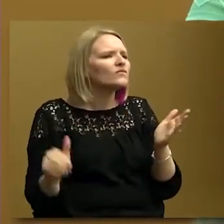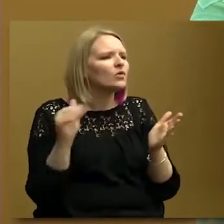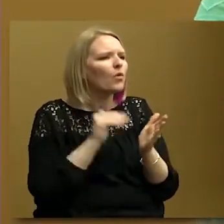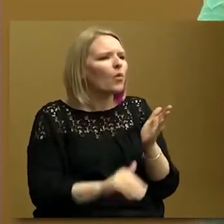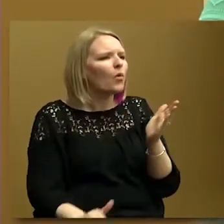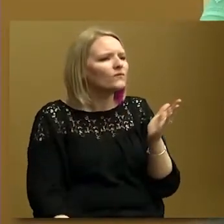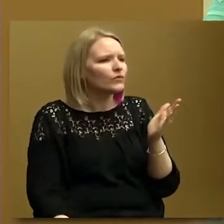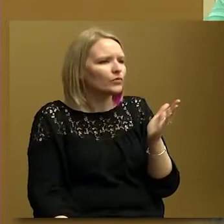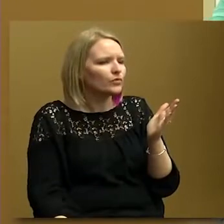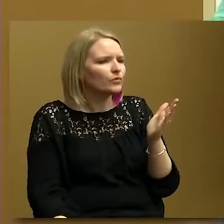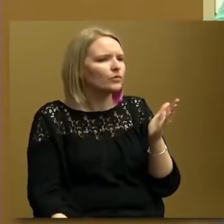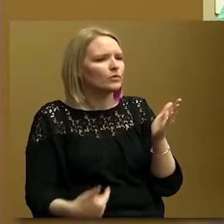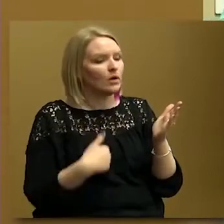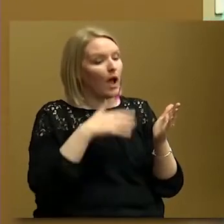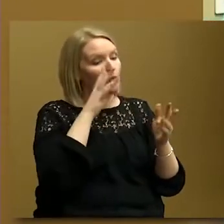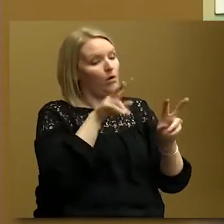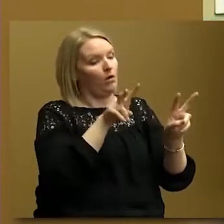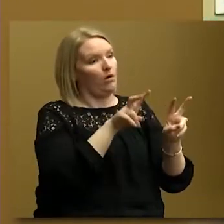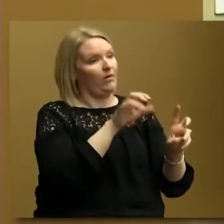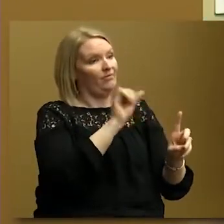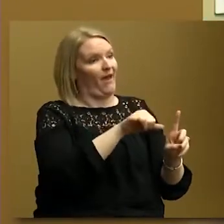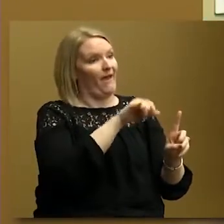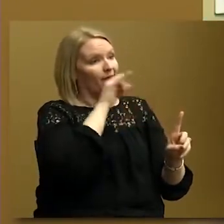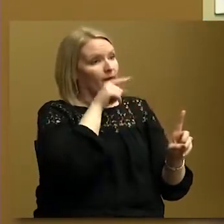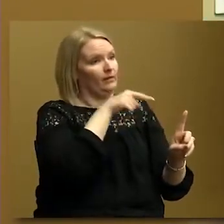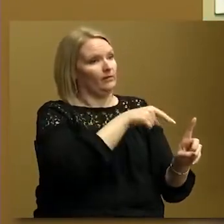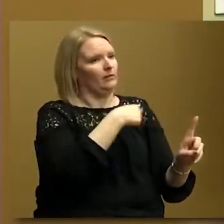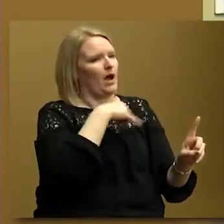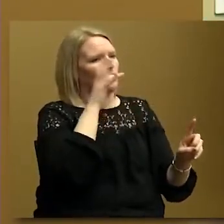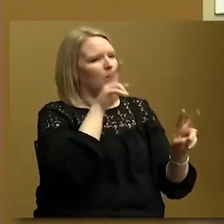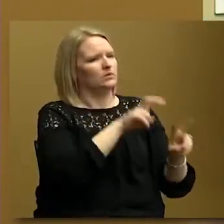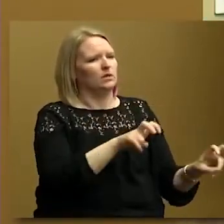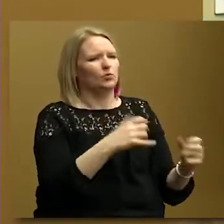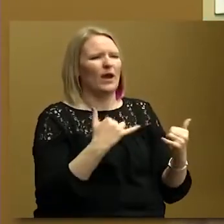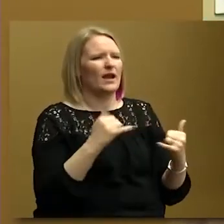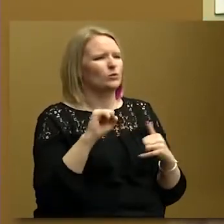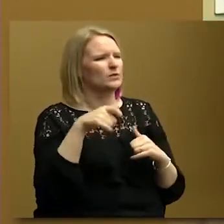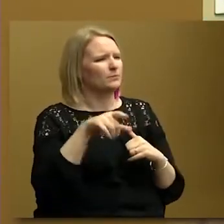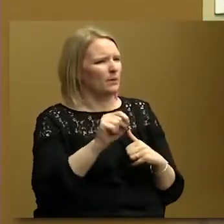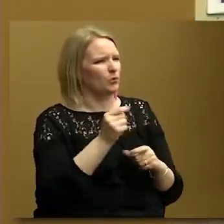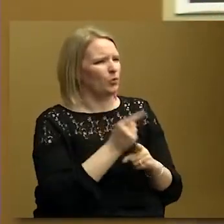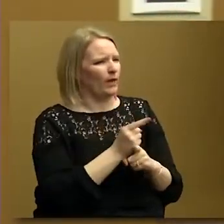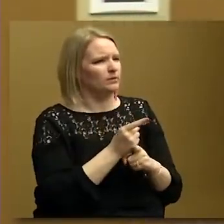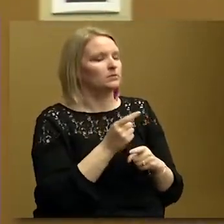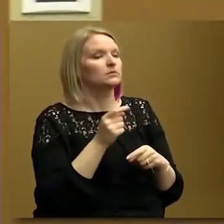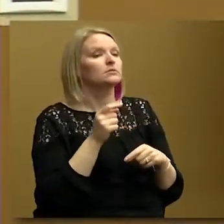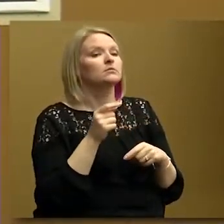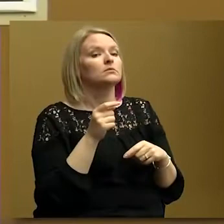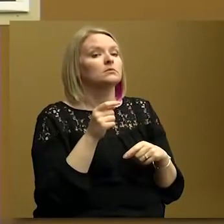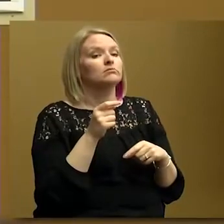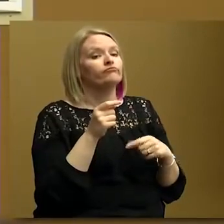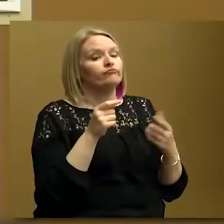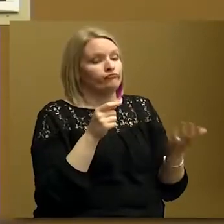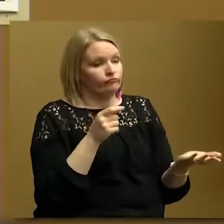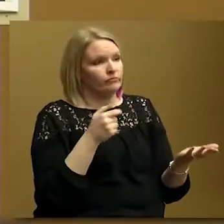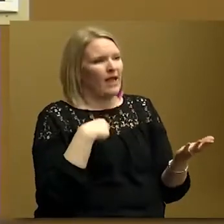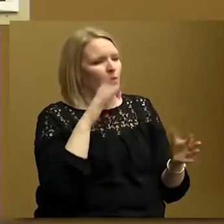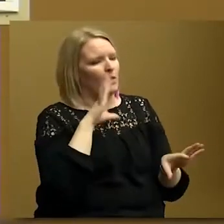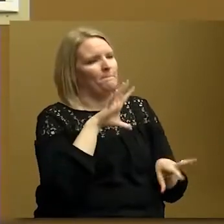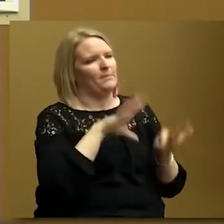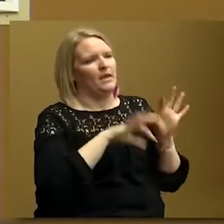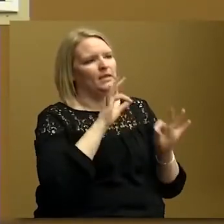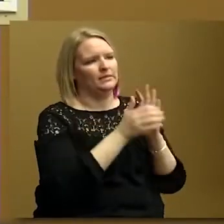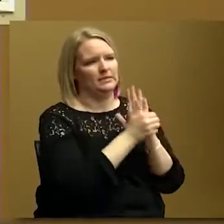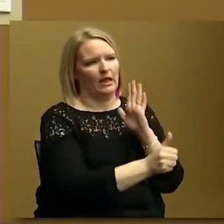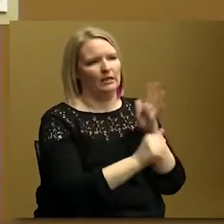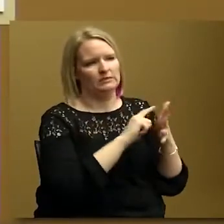So I'm going to assess this kid, what is this, September? Then I might choose the skills, the things